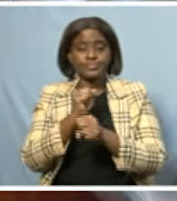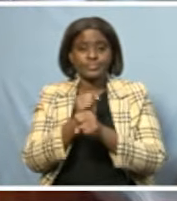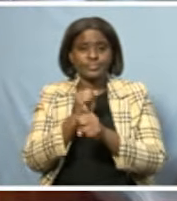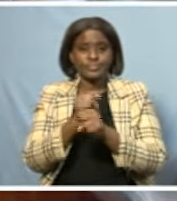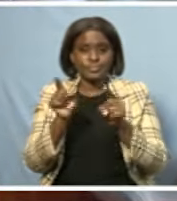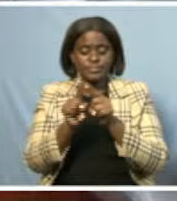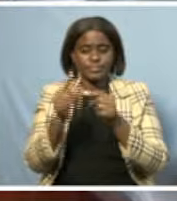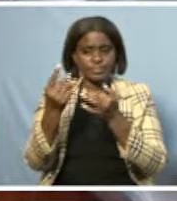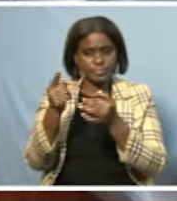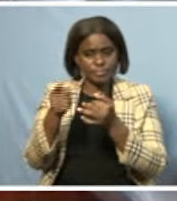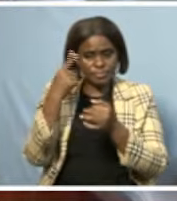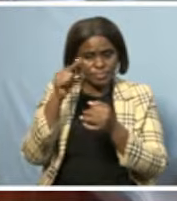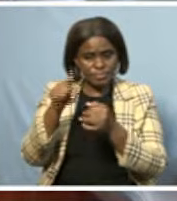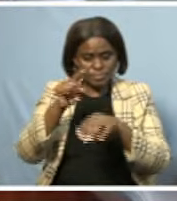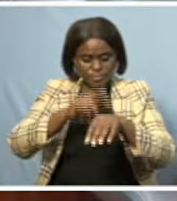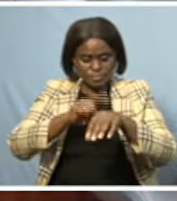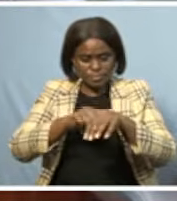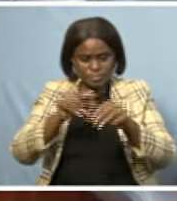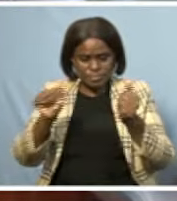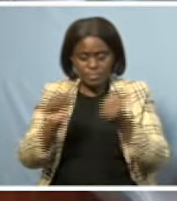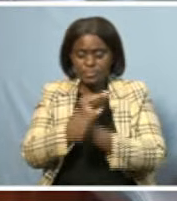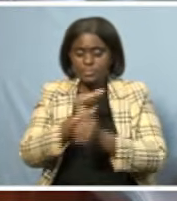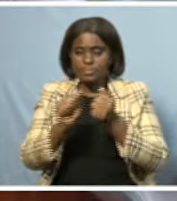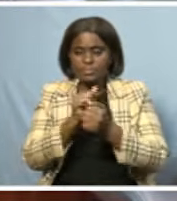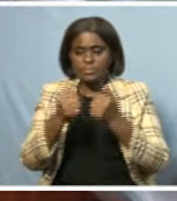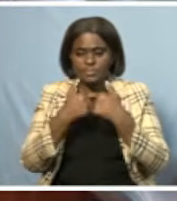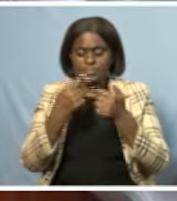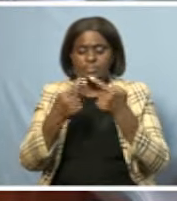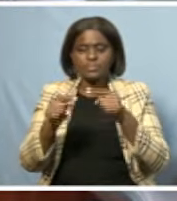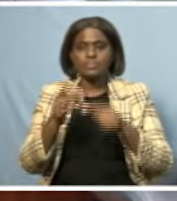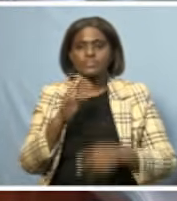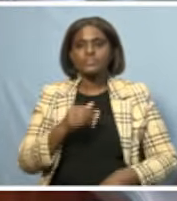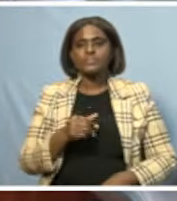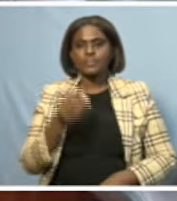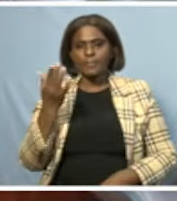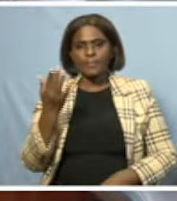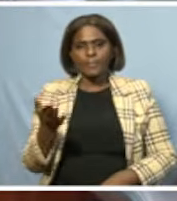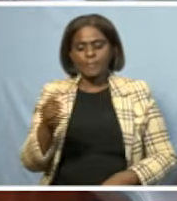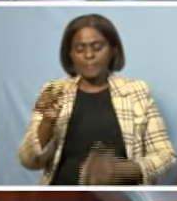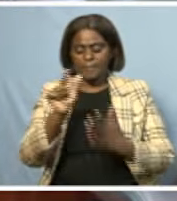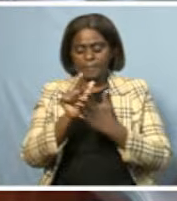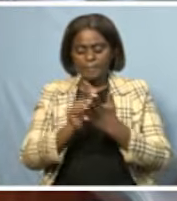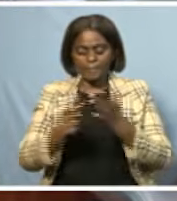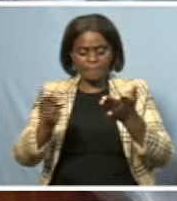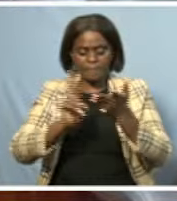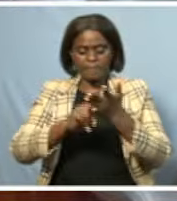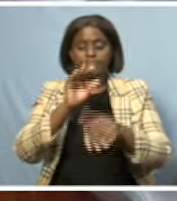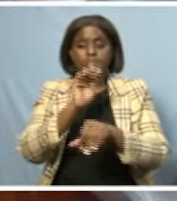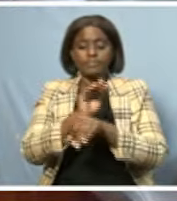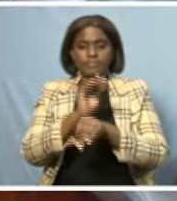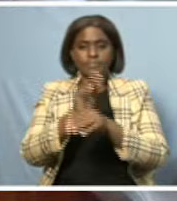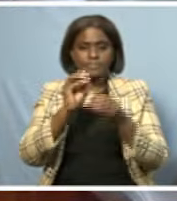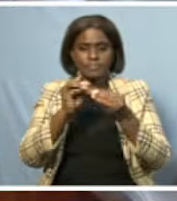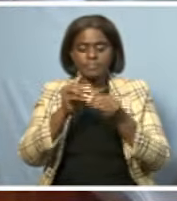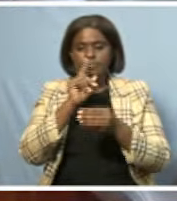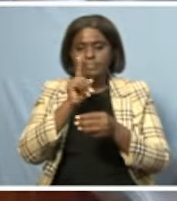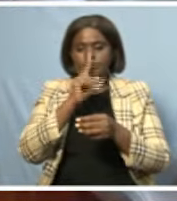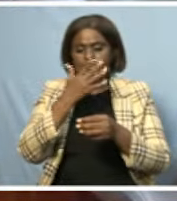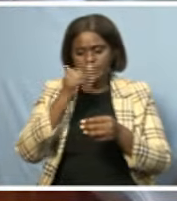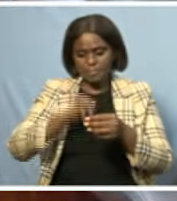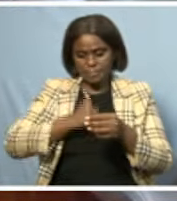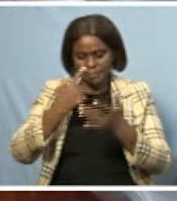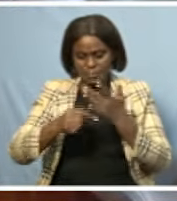and wait for the time when a disaster happens, the bill emphasizes the fact that we should